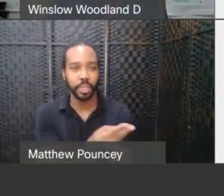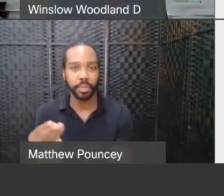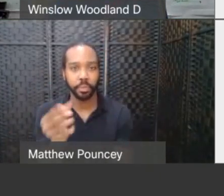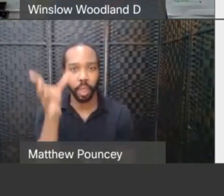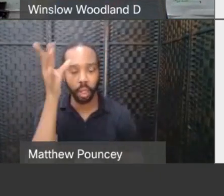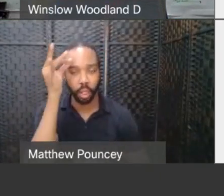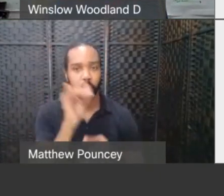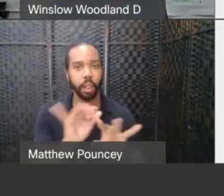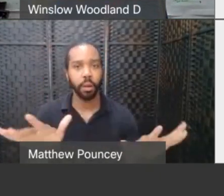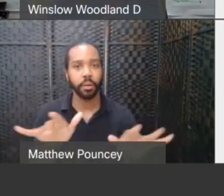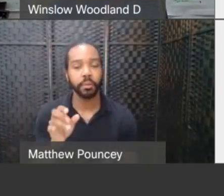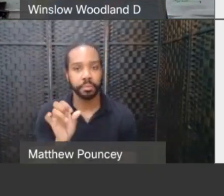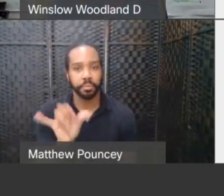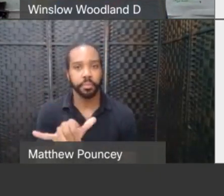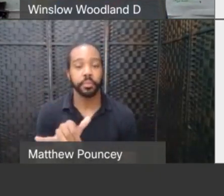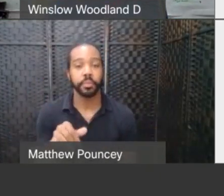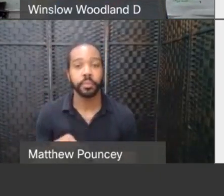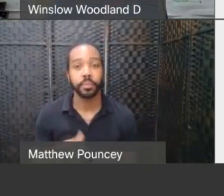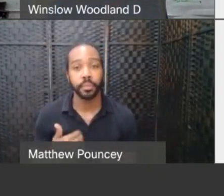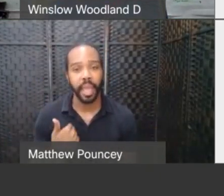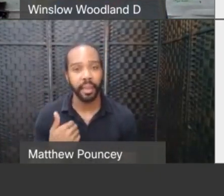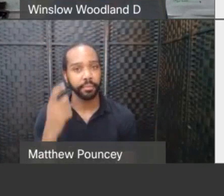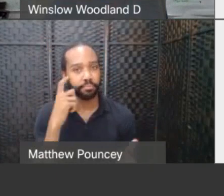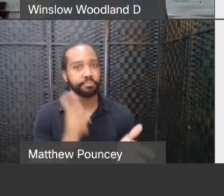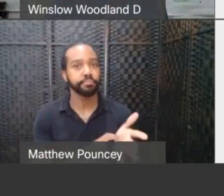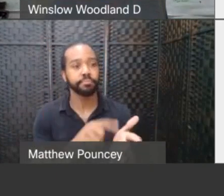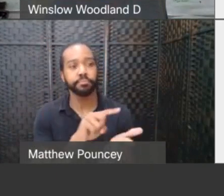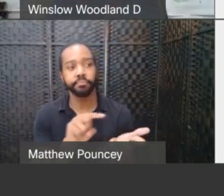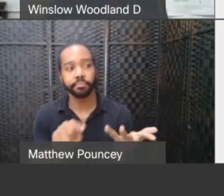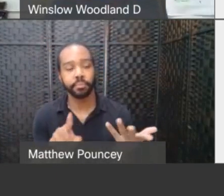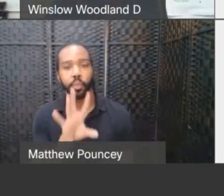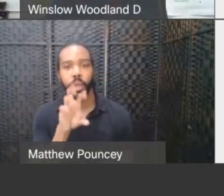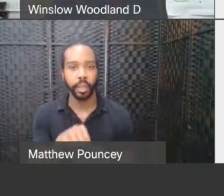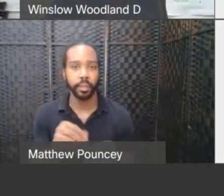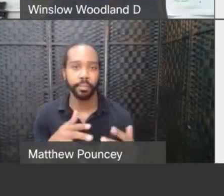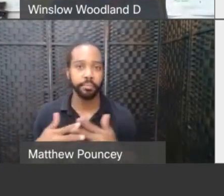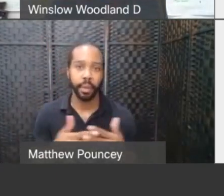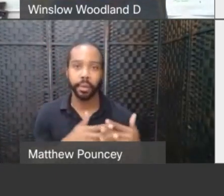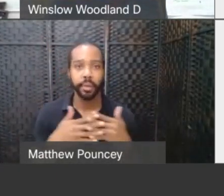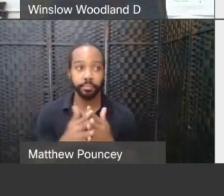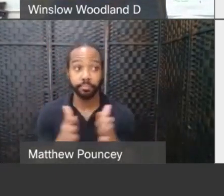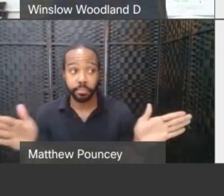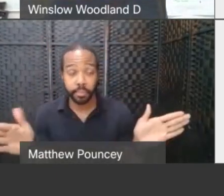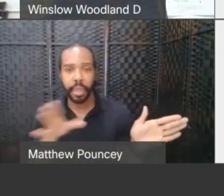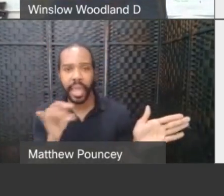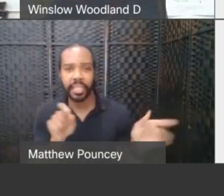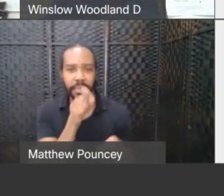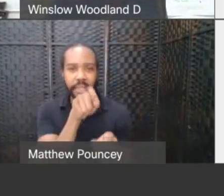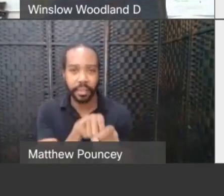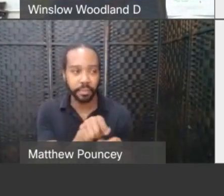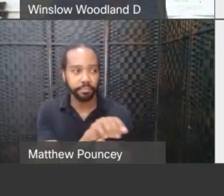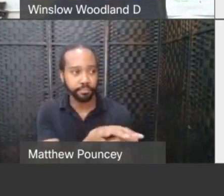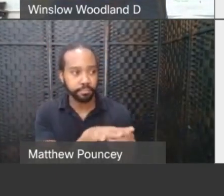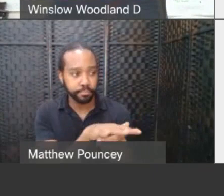COVID-19 variant have been detected in the US at large, and also specifically